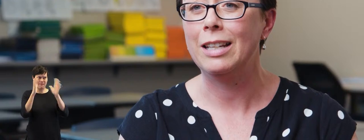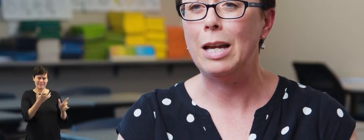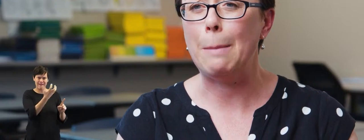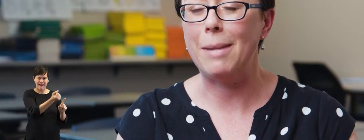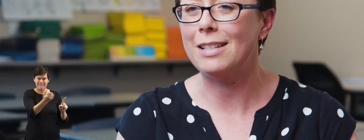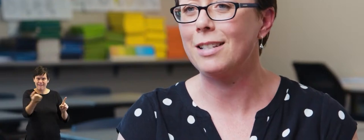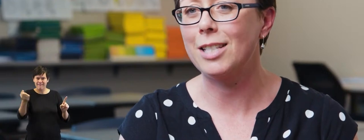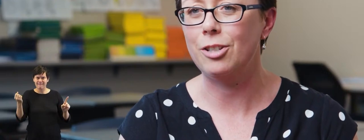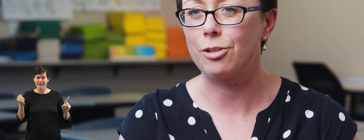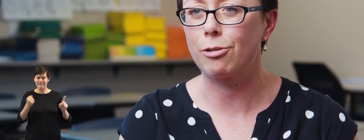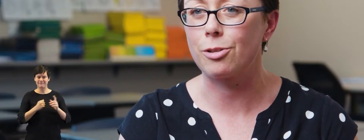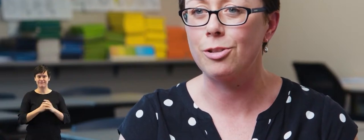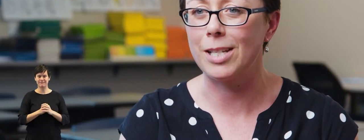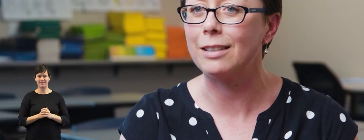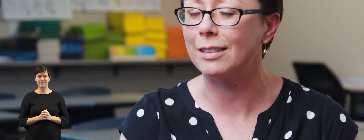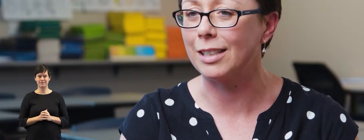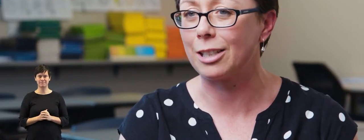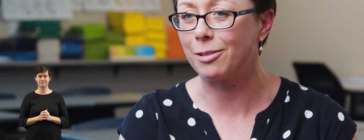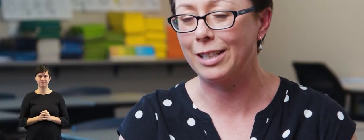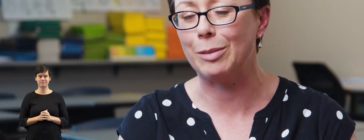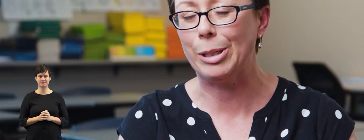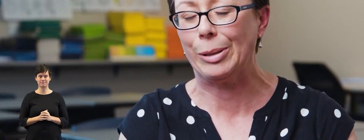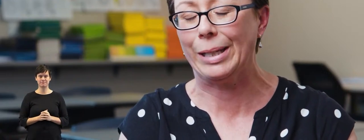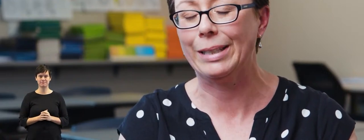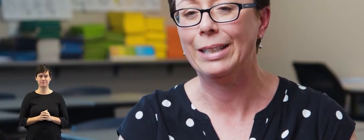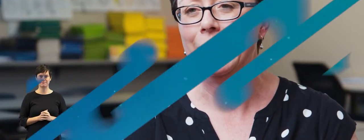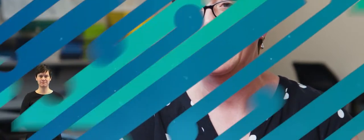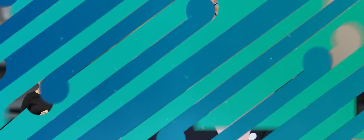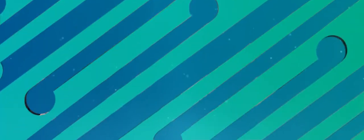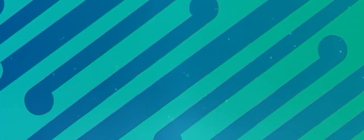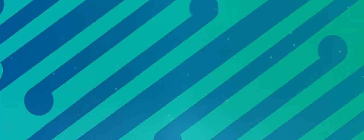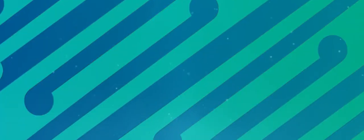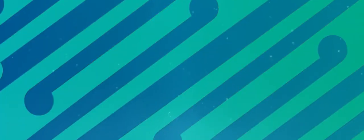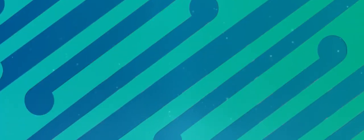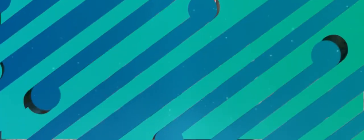many amazing teachers across New Zealand in our curriculum area.